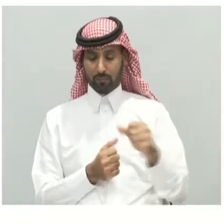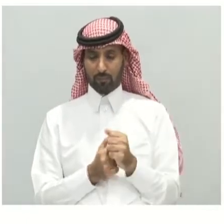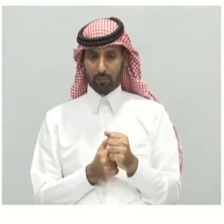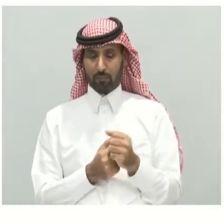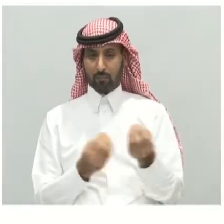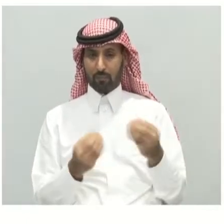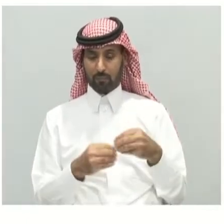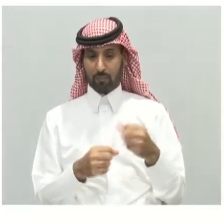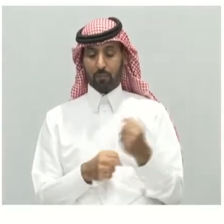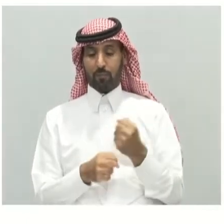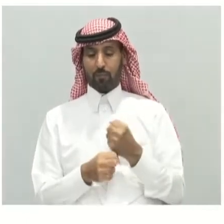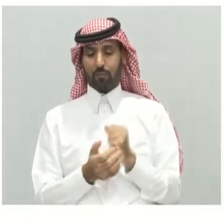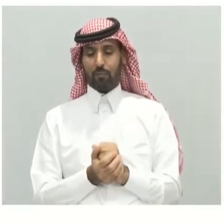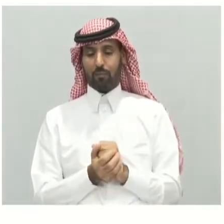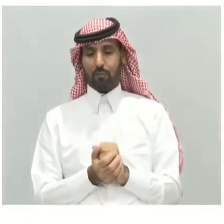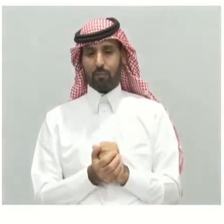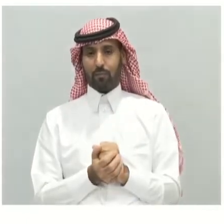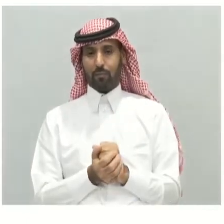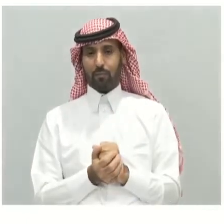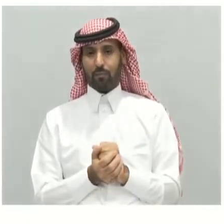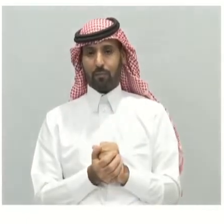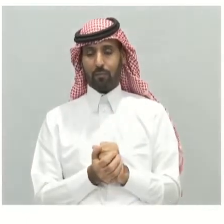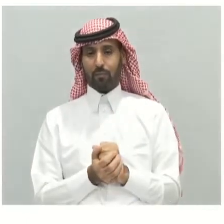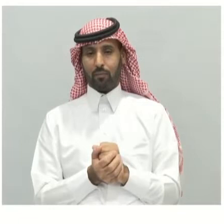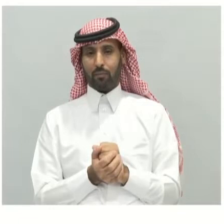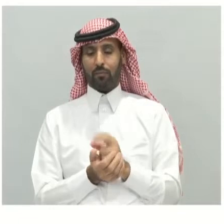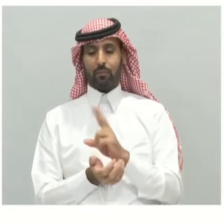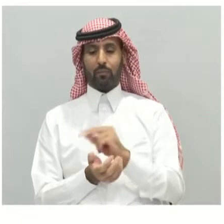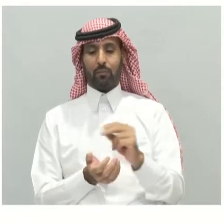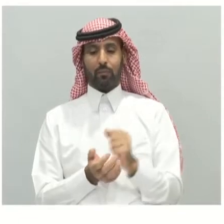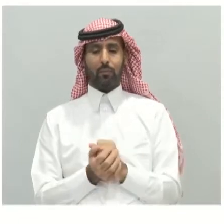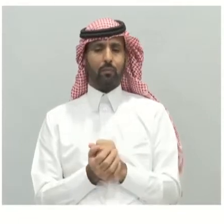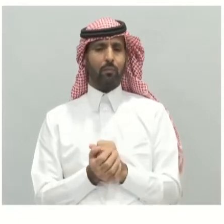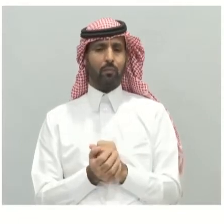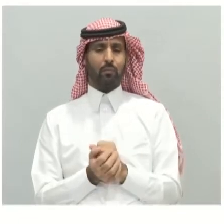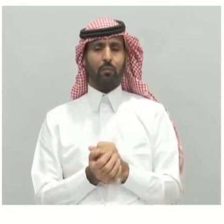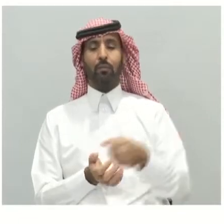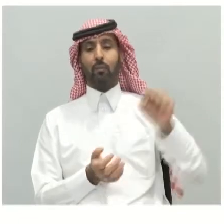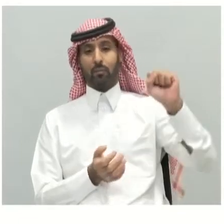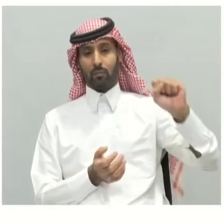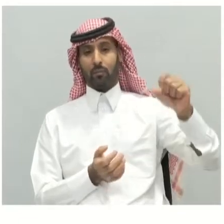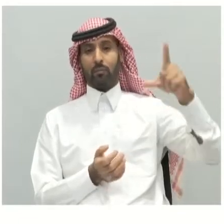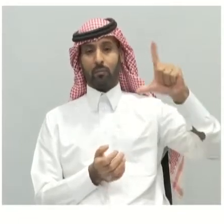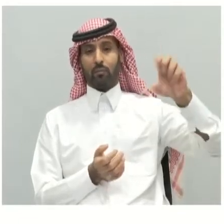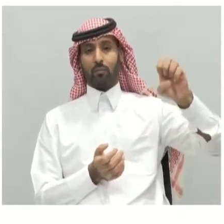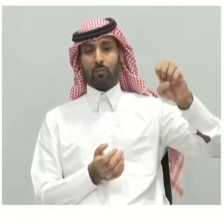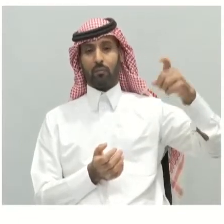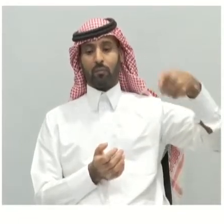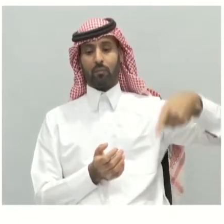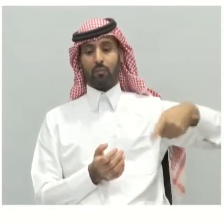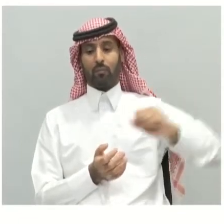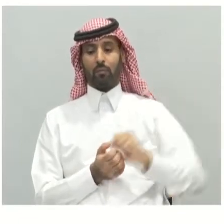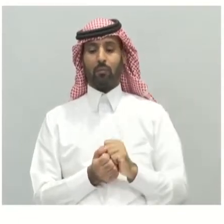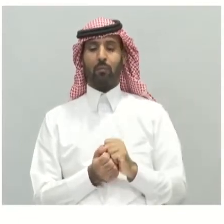the verb without anything. Verb infinitive, only the verb like sleep, eat.